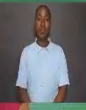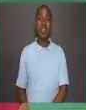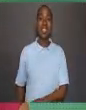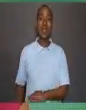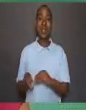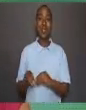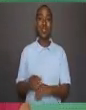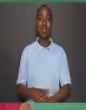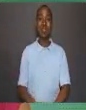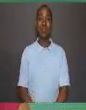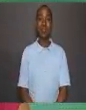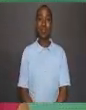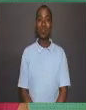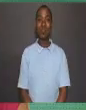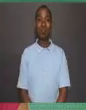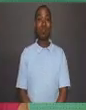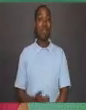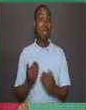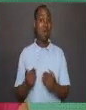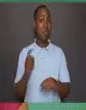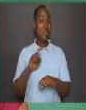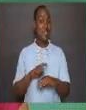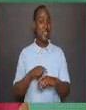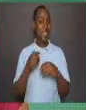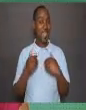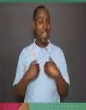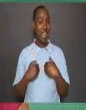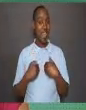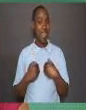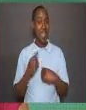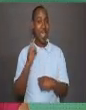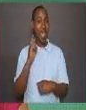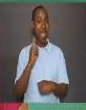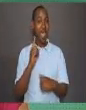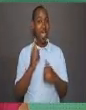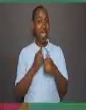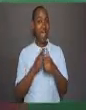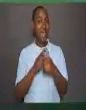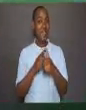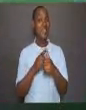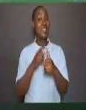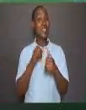Students, we have time for one last activity.